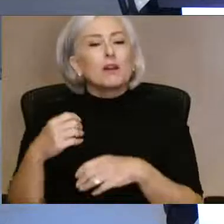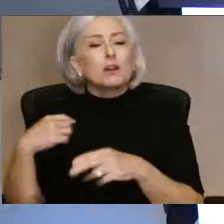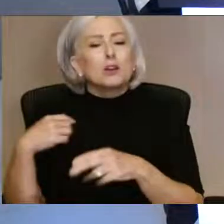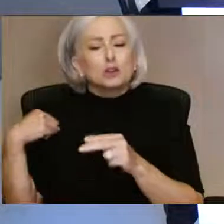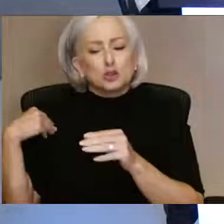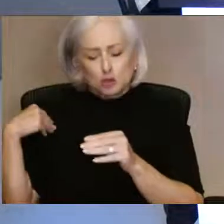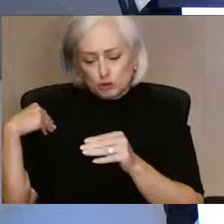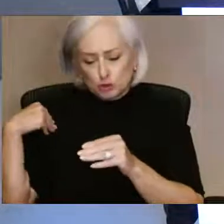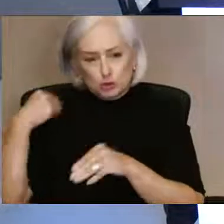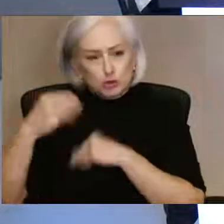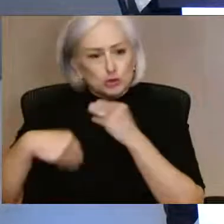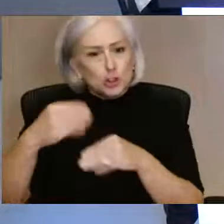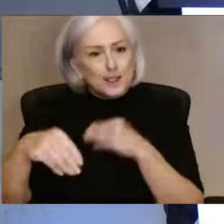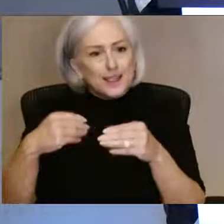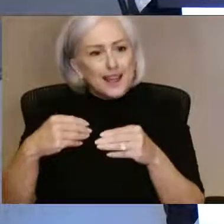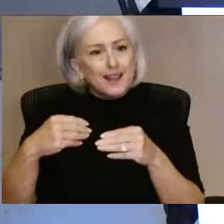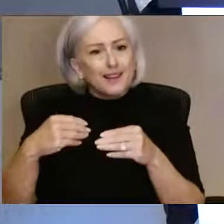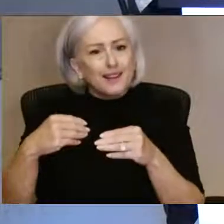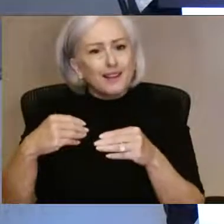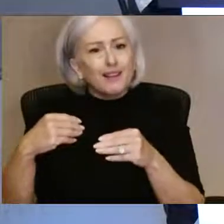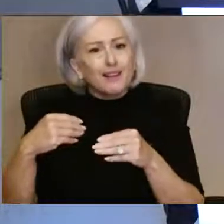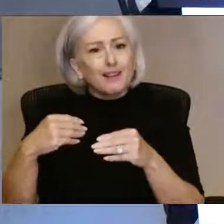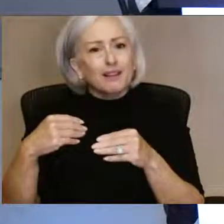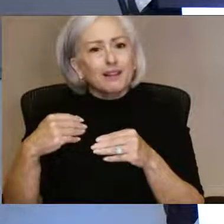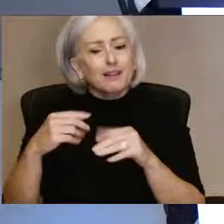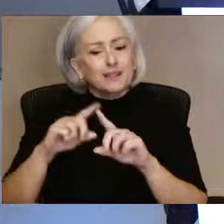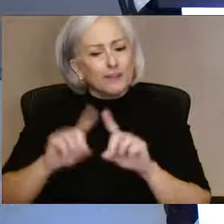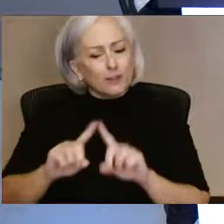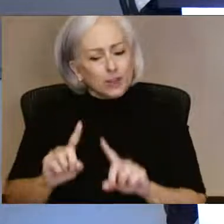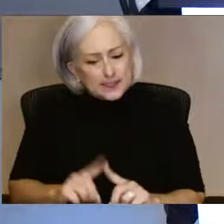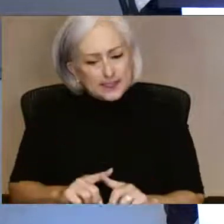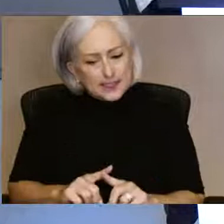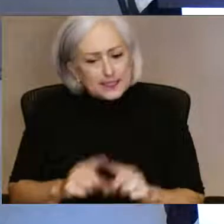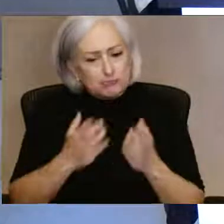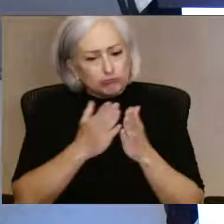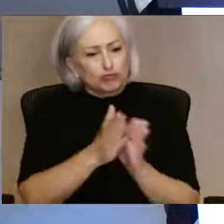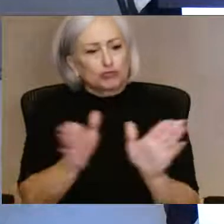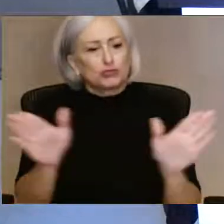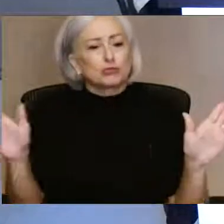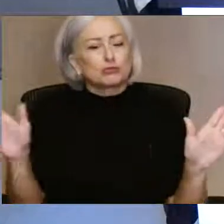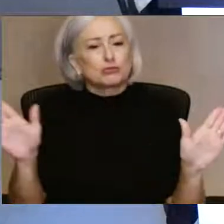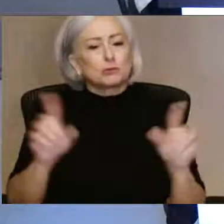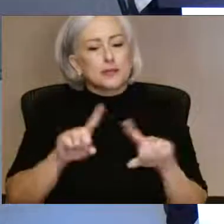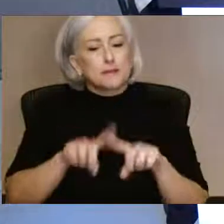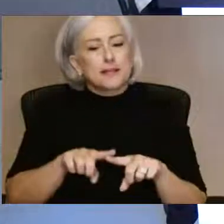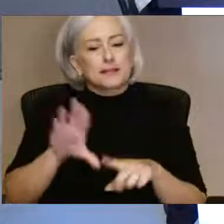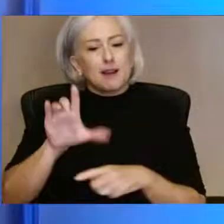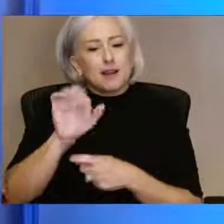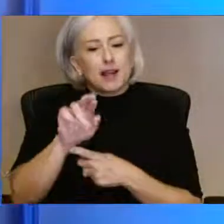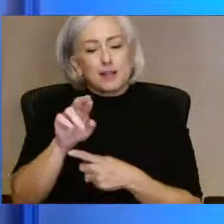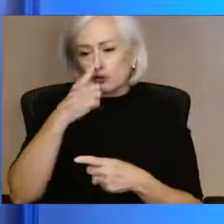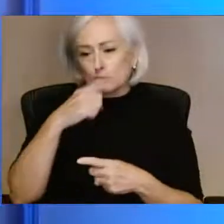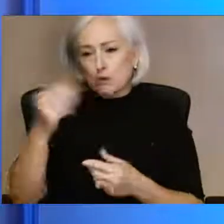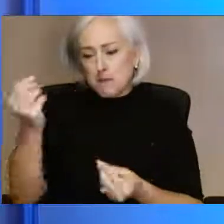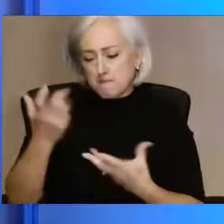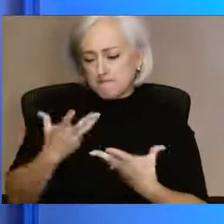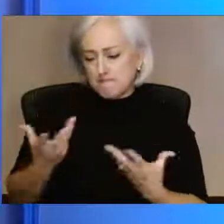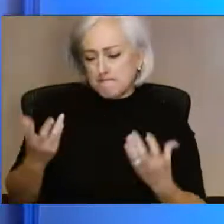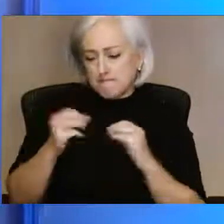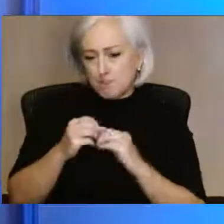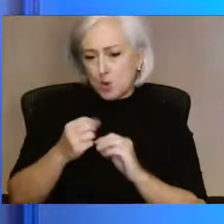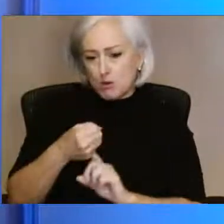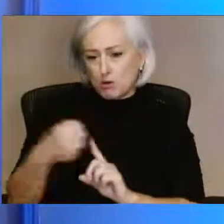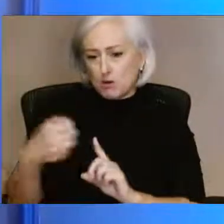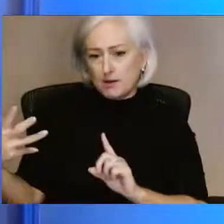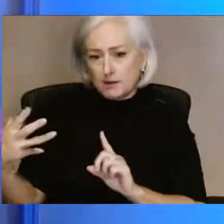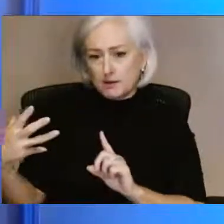wide range of different types of cancer. Could you tell us a little bit more about that, Dr. Gerton? Sure. So I